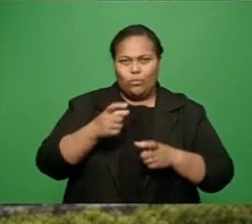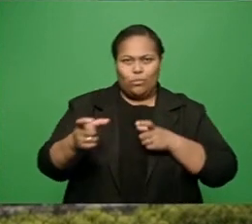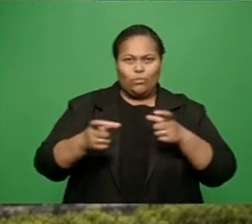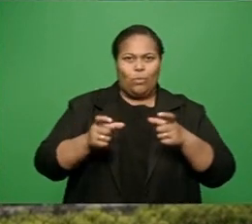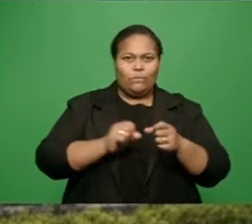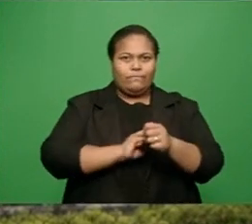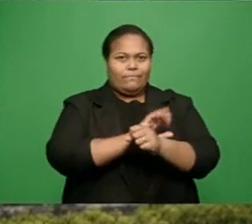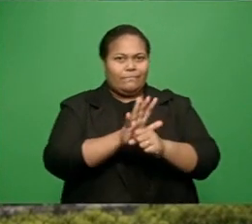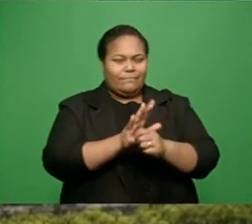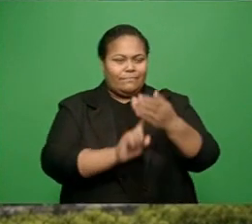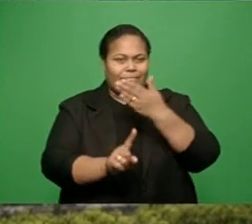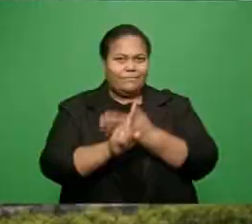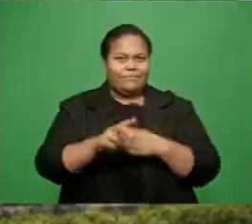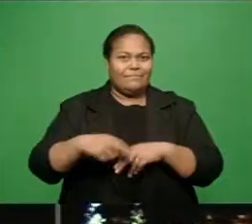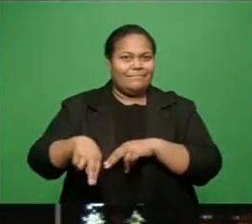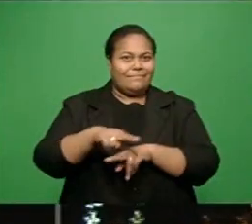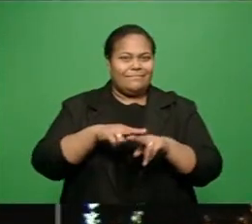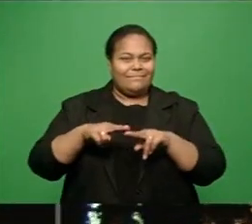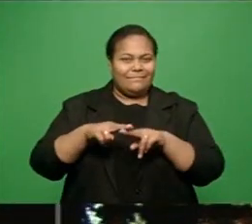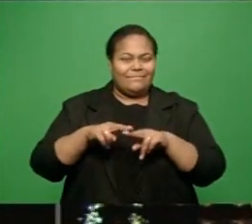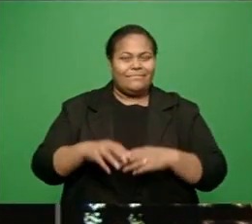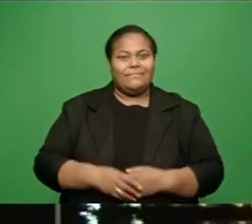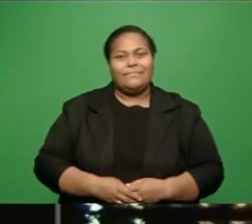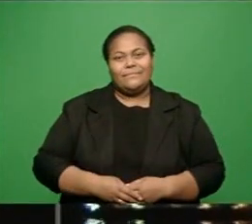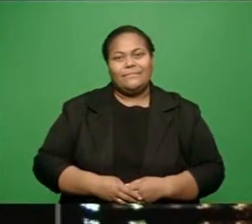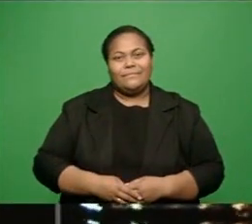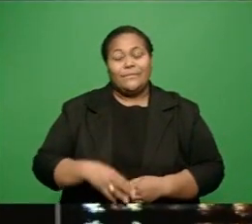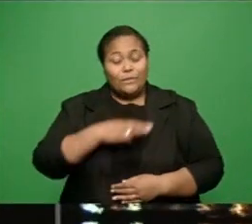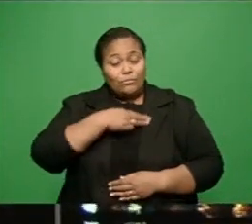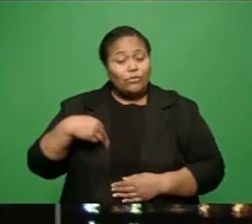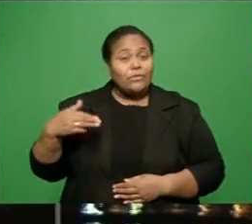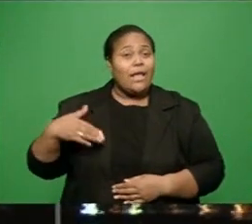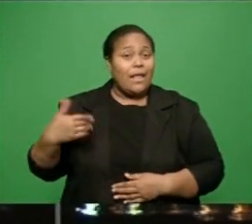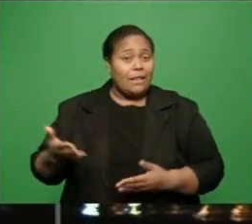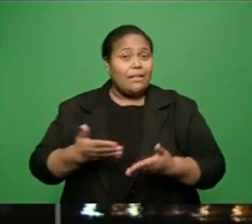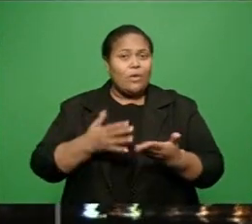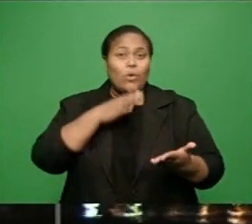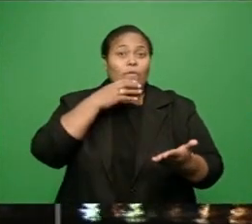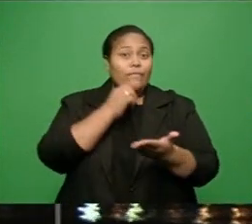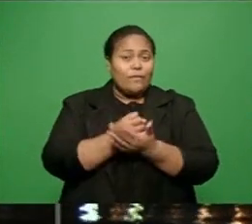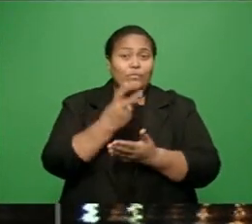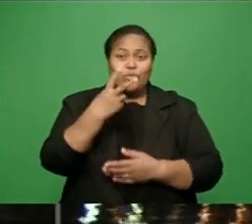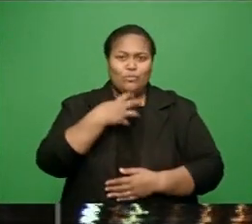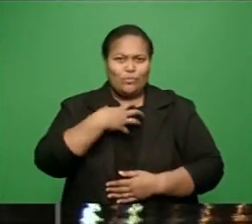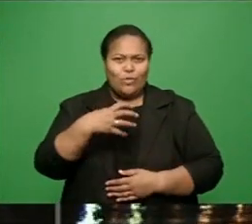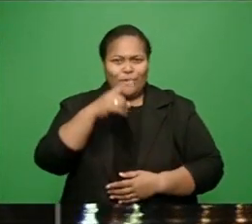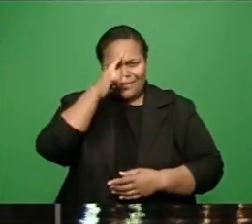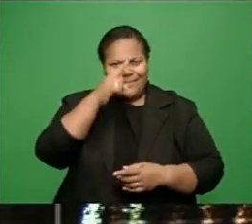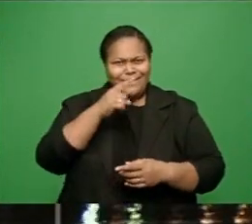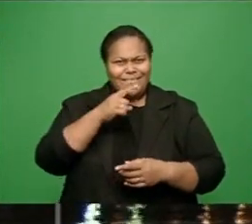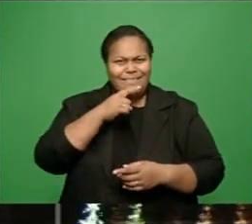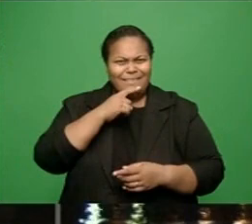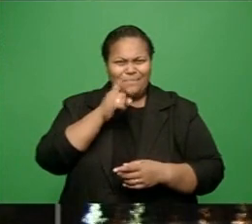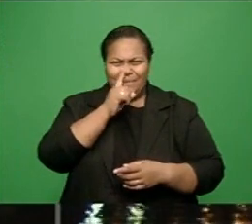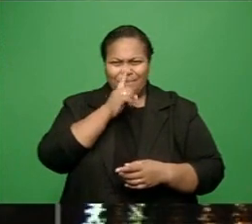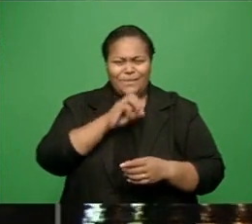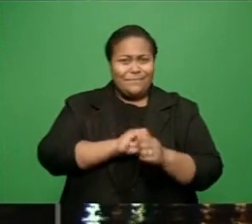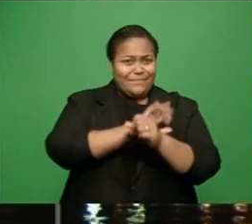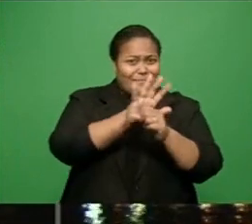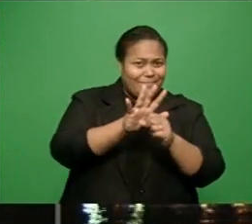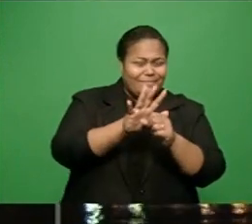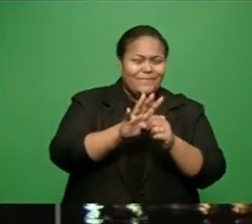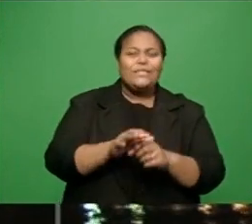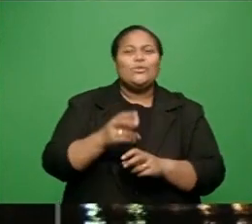Kritika Kumar, FBC News. The Health Ministry has confirmed that 2 more COVID-19 patients out of the 6 have